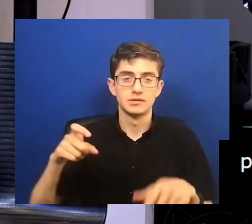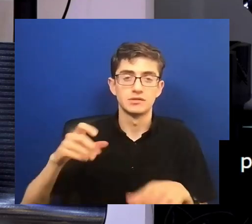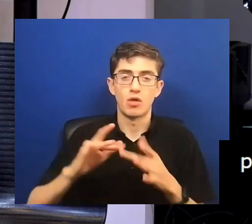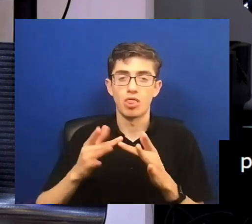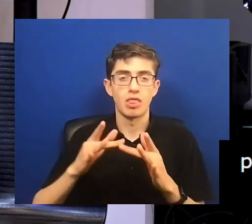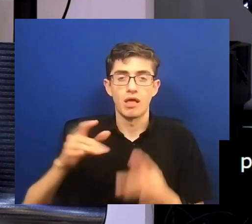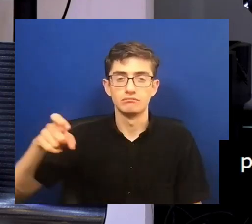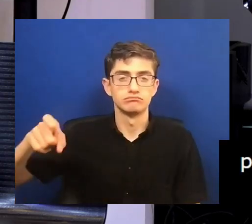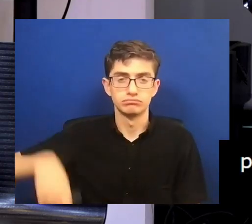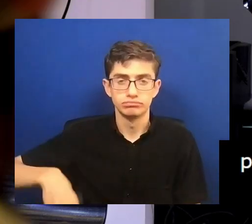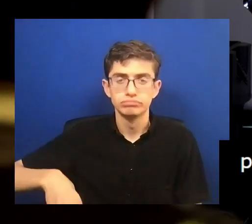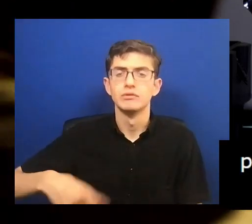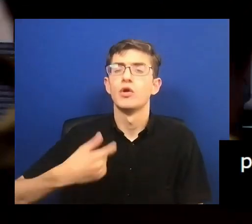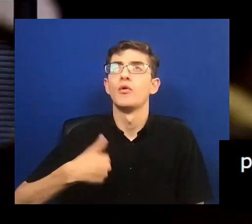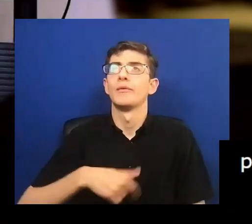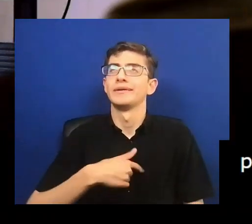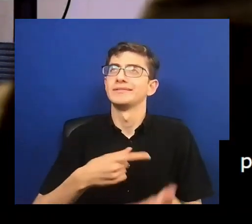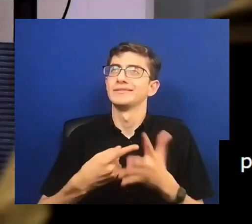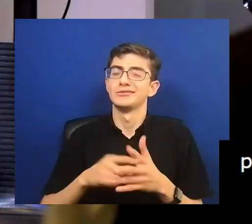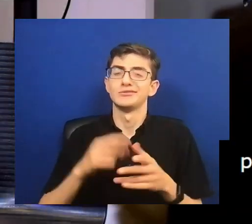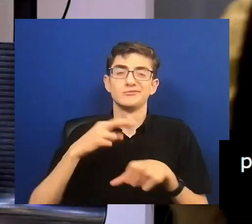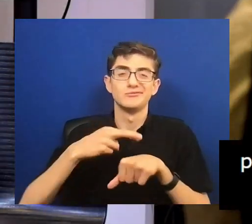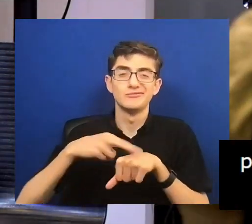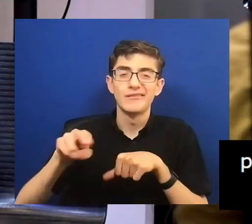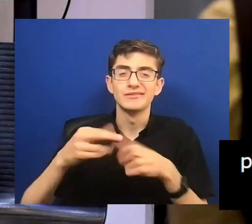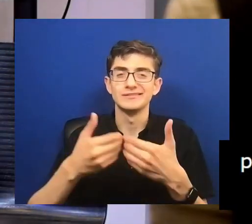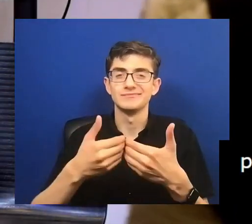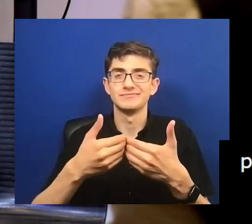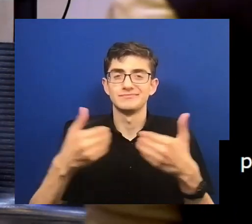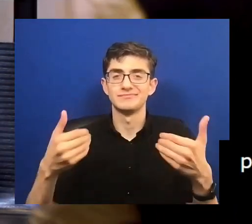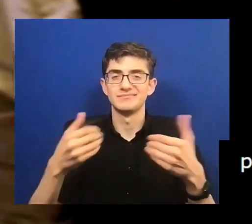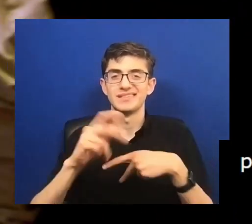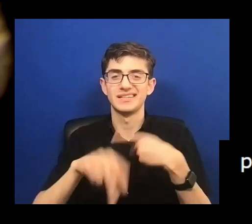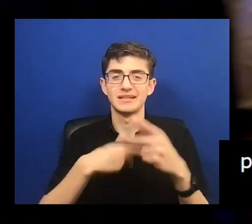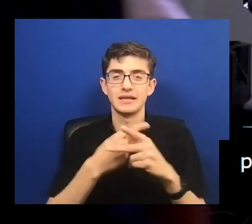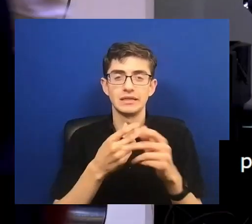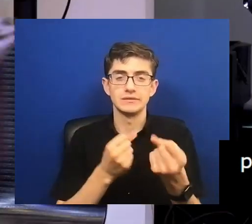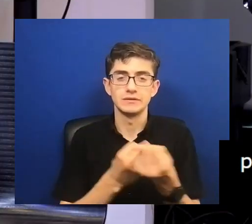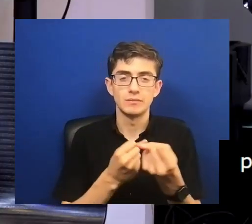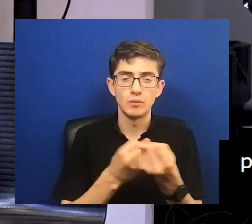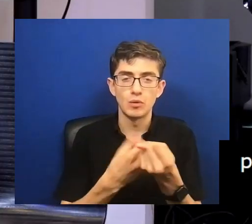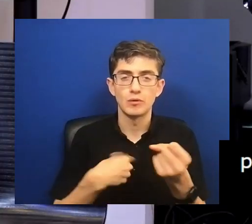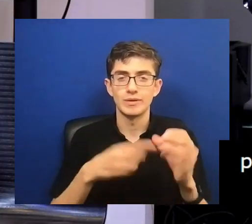referencing a distinction in the kinds of support that we provide to people in Brooklyn.